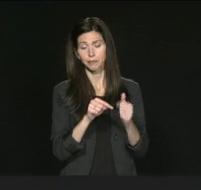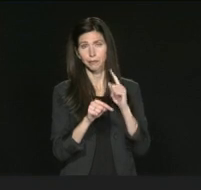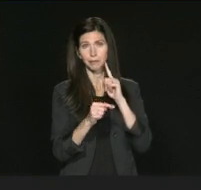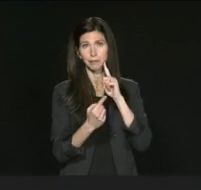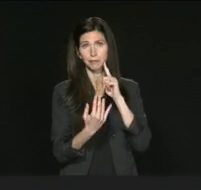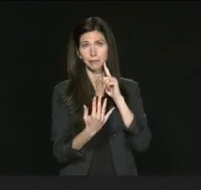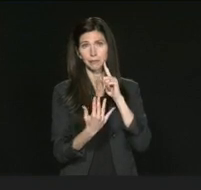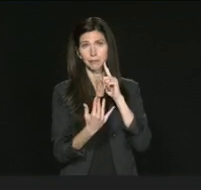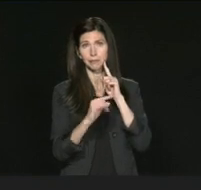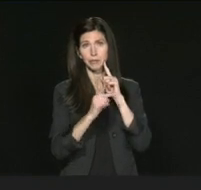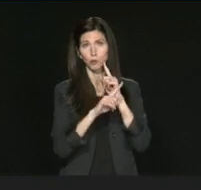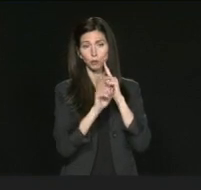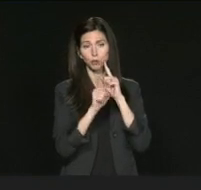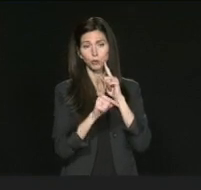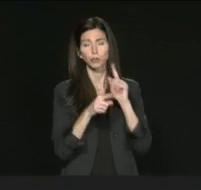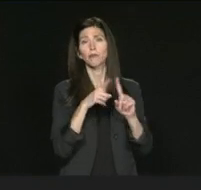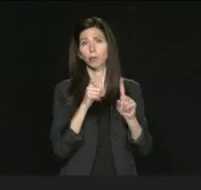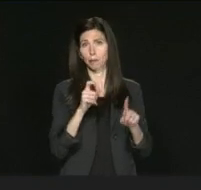TVA. Please go ahead.